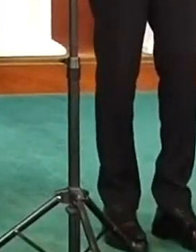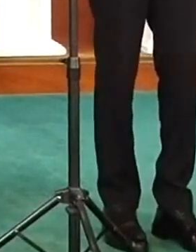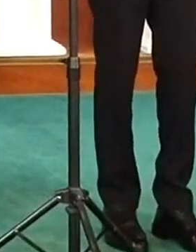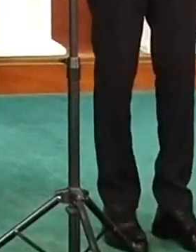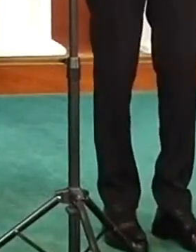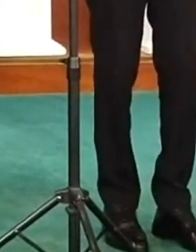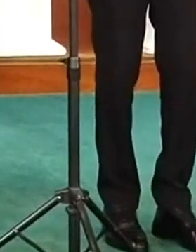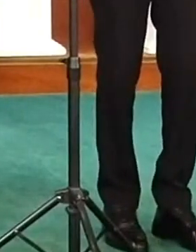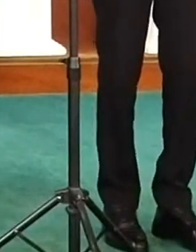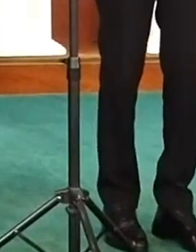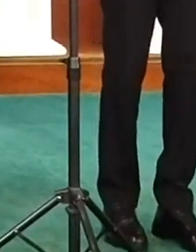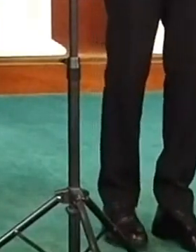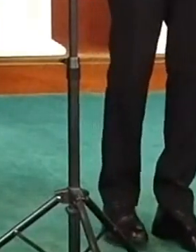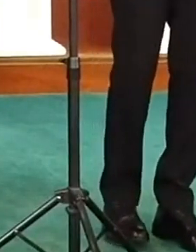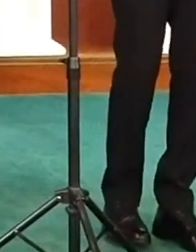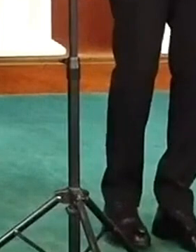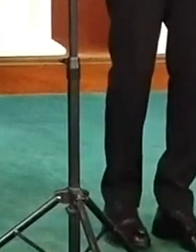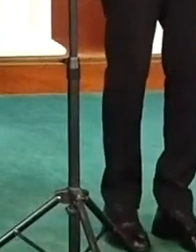divine. Heir of